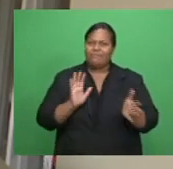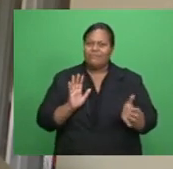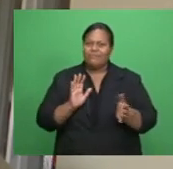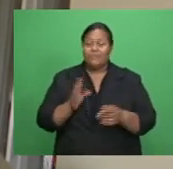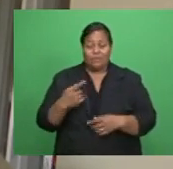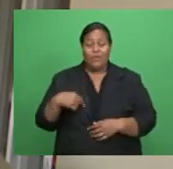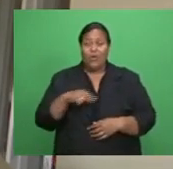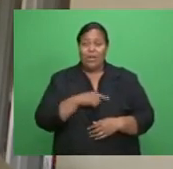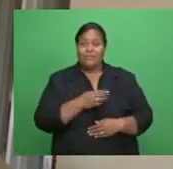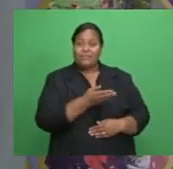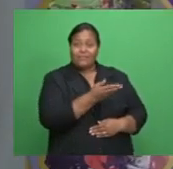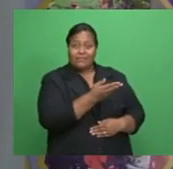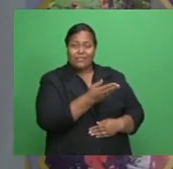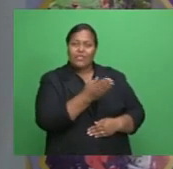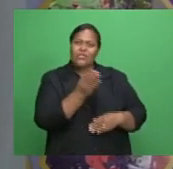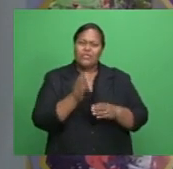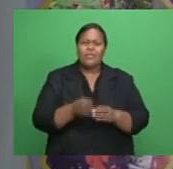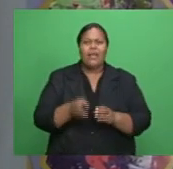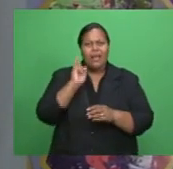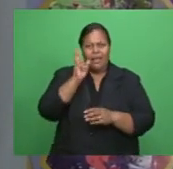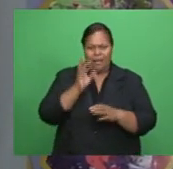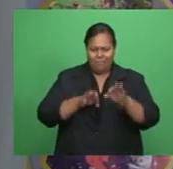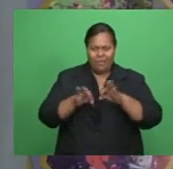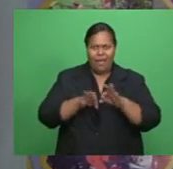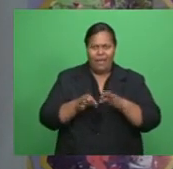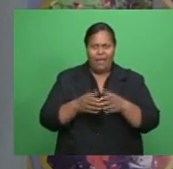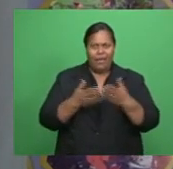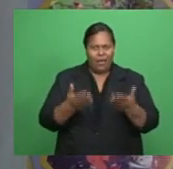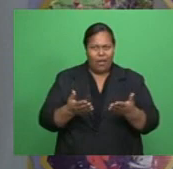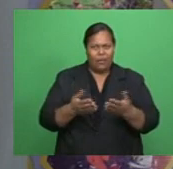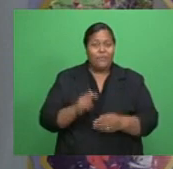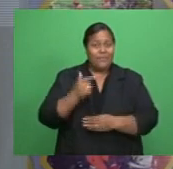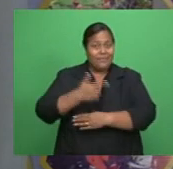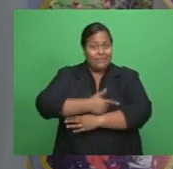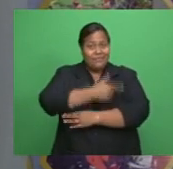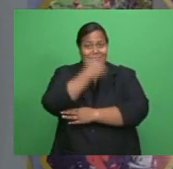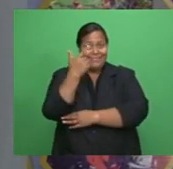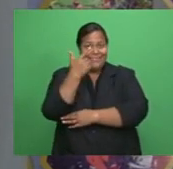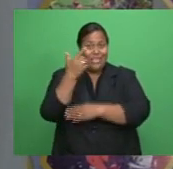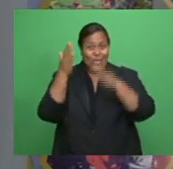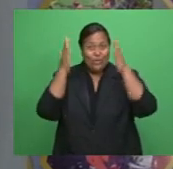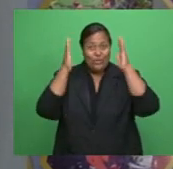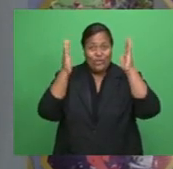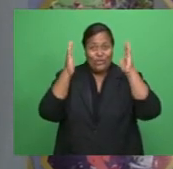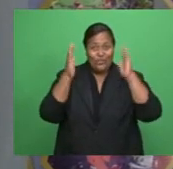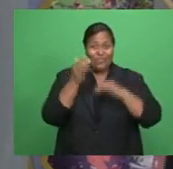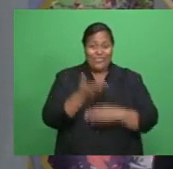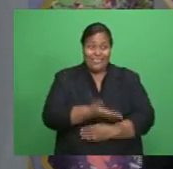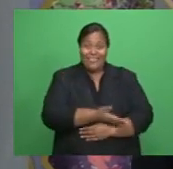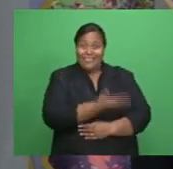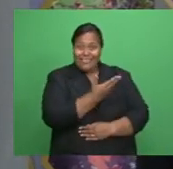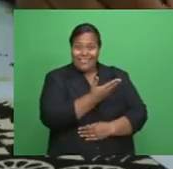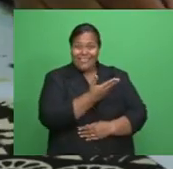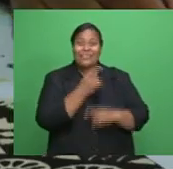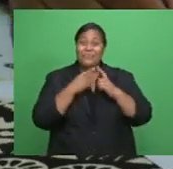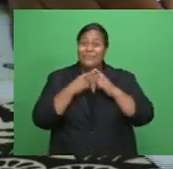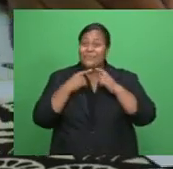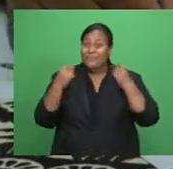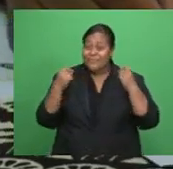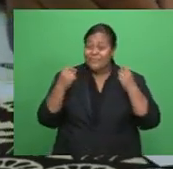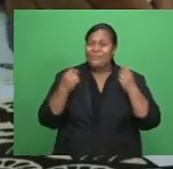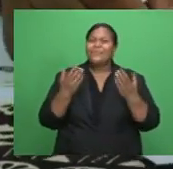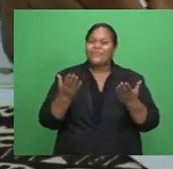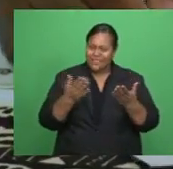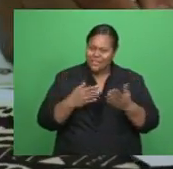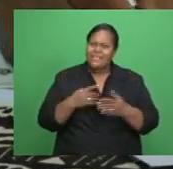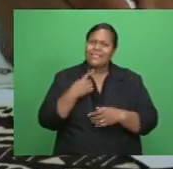reorganized our rehabilitation program. The Seventh-day Adventist Church is one of the main contributors. Pastor Talemo Vakombao says the community's